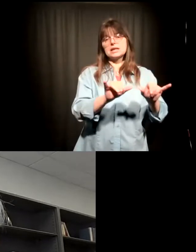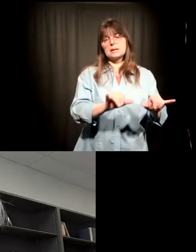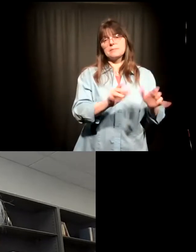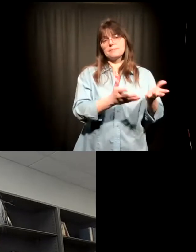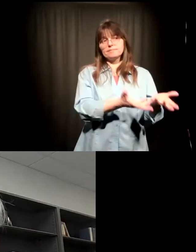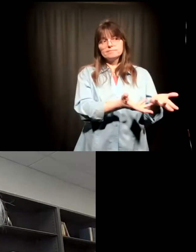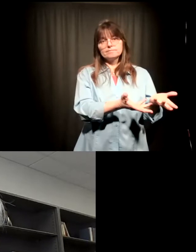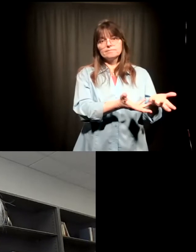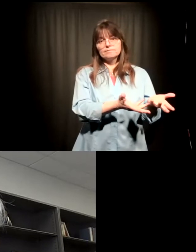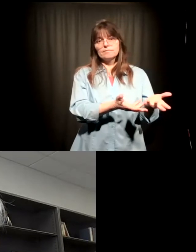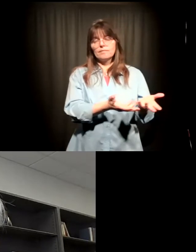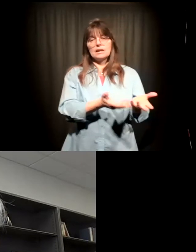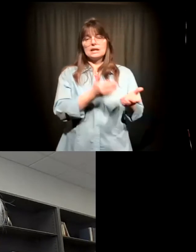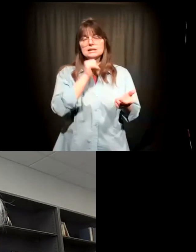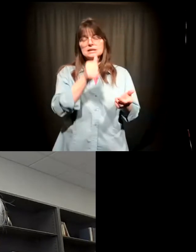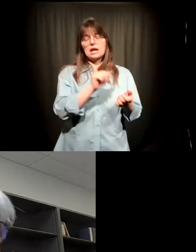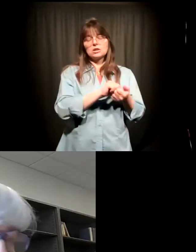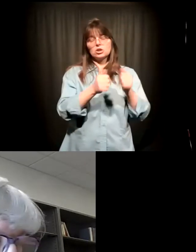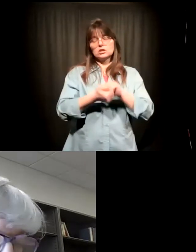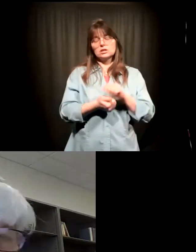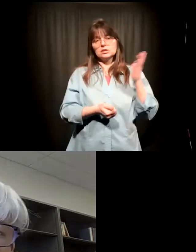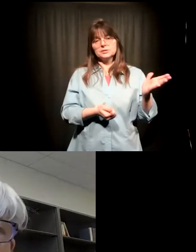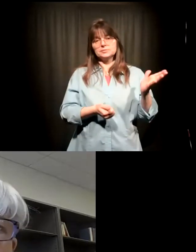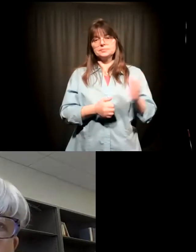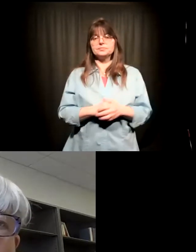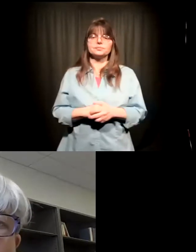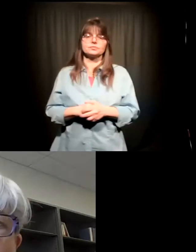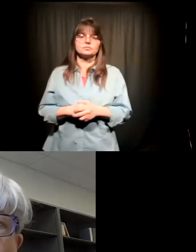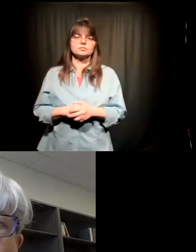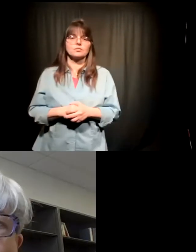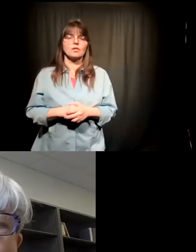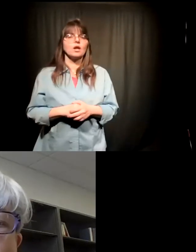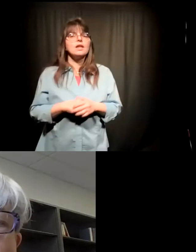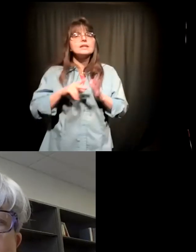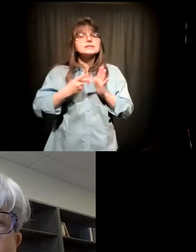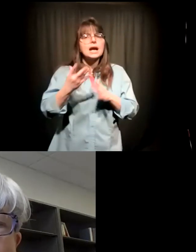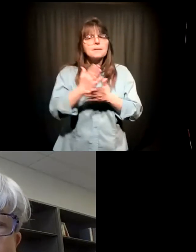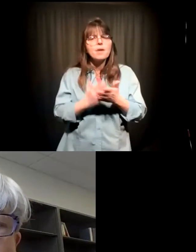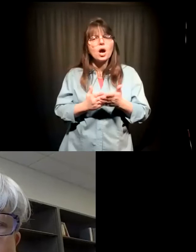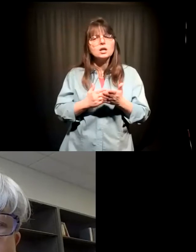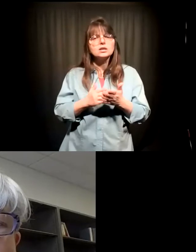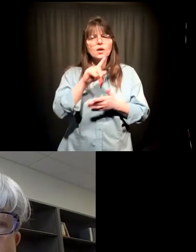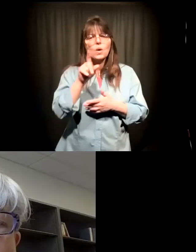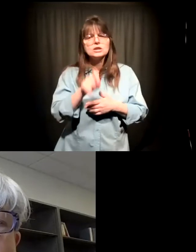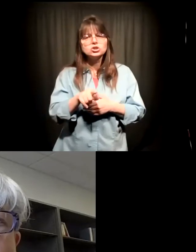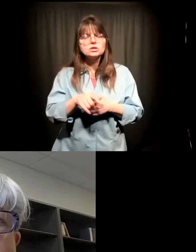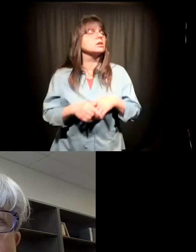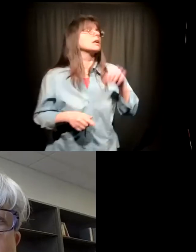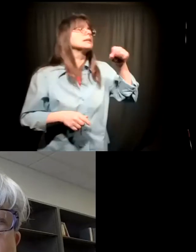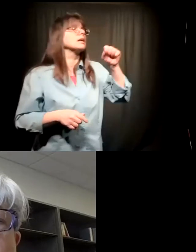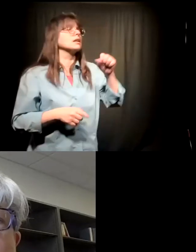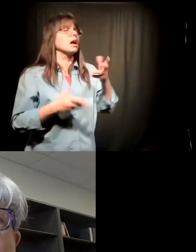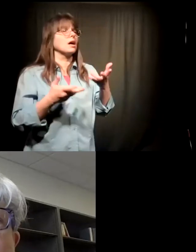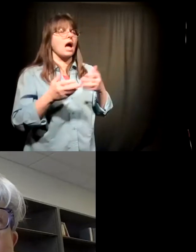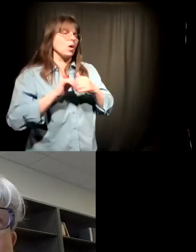so I think there was like this, what was the second part of that question? Sort of how he got so much influence. Yeah, I think you've addressed that.